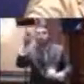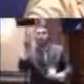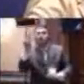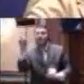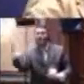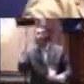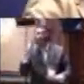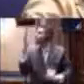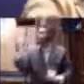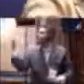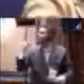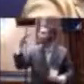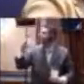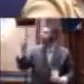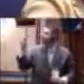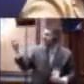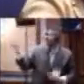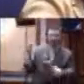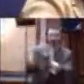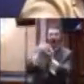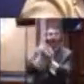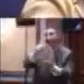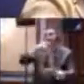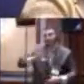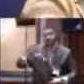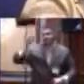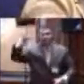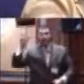there was the situation where there was